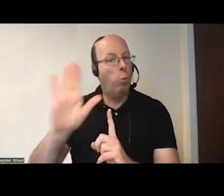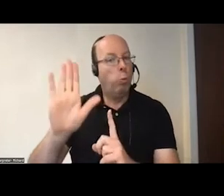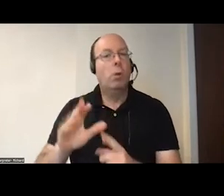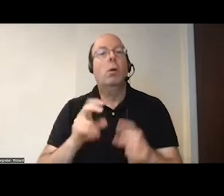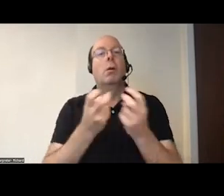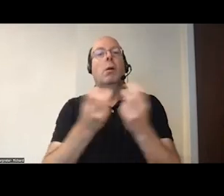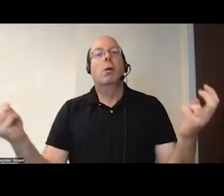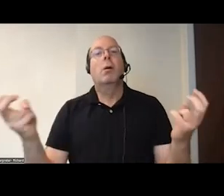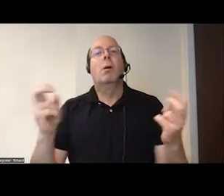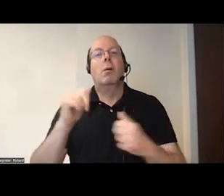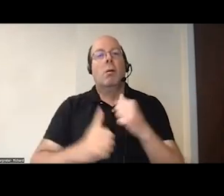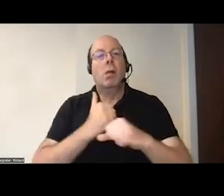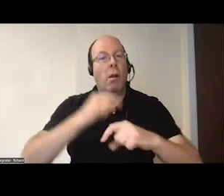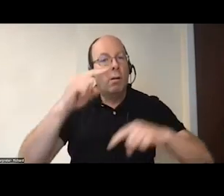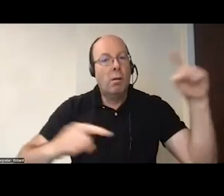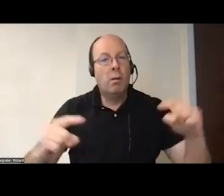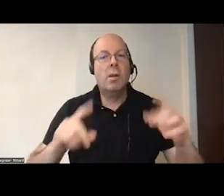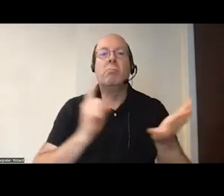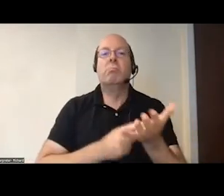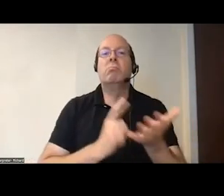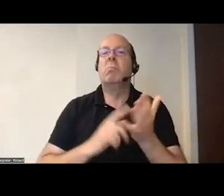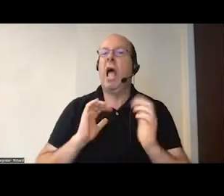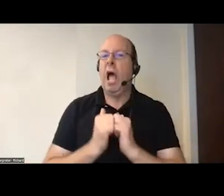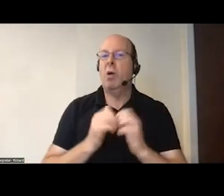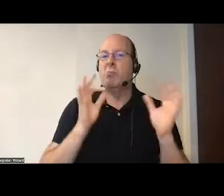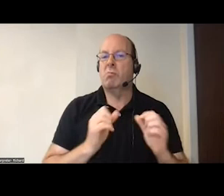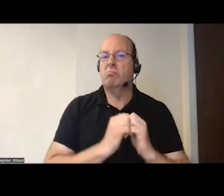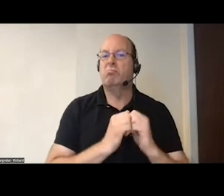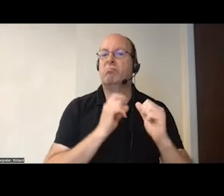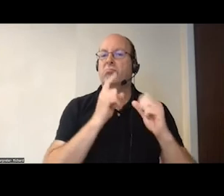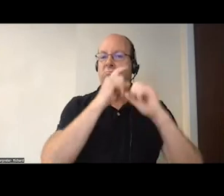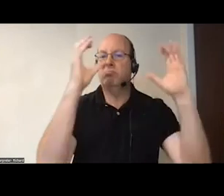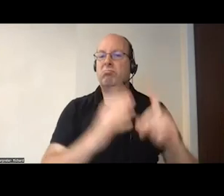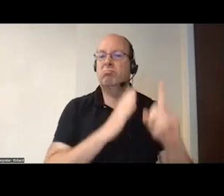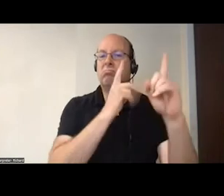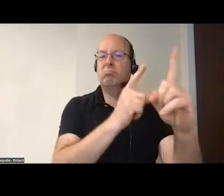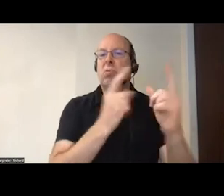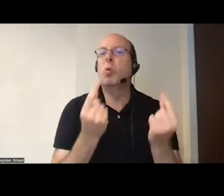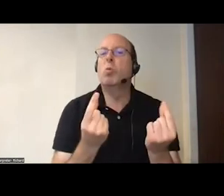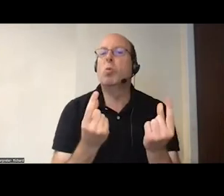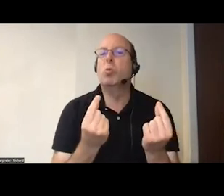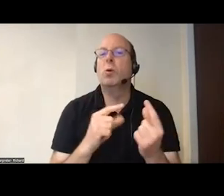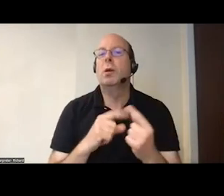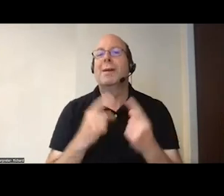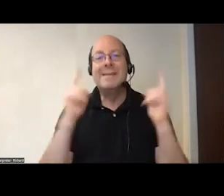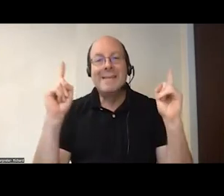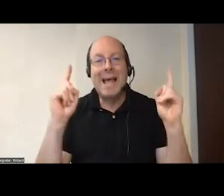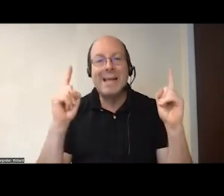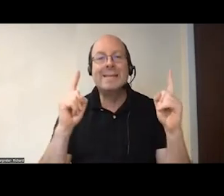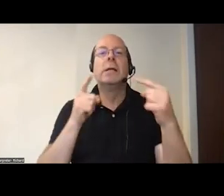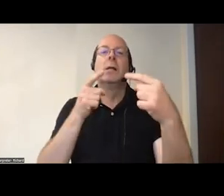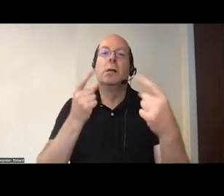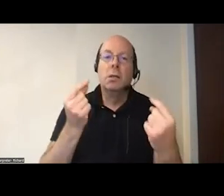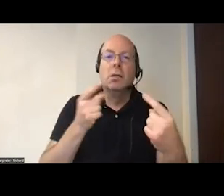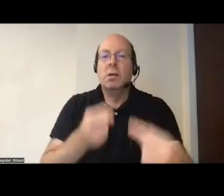of diverse alumni will share how they decided to pursue their entrepreneurial dreams, celebrate their successes, deal with their challenges and